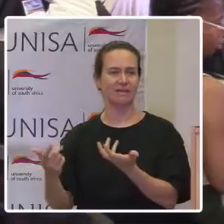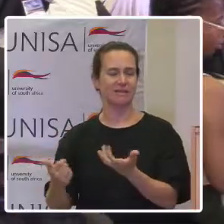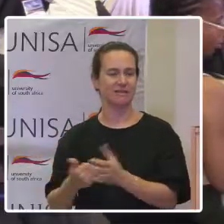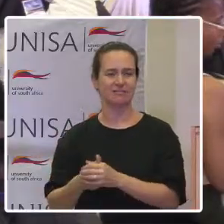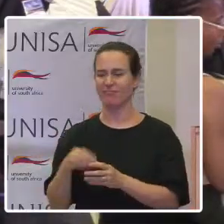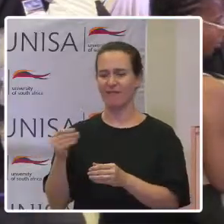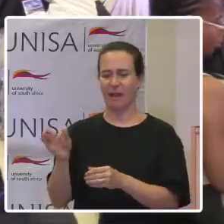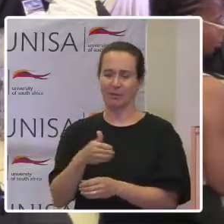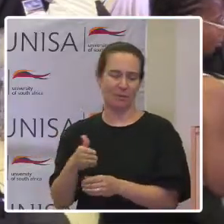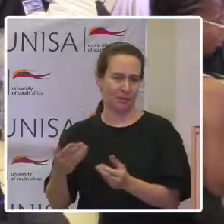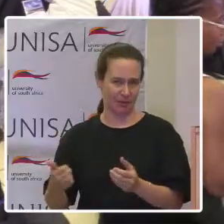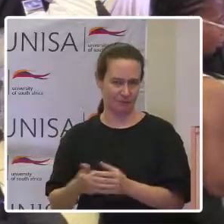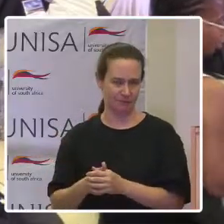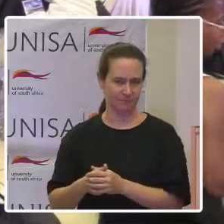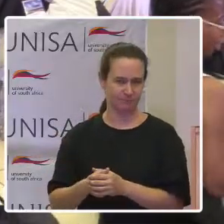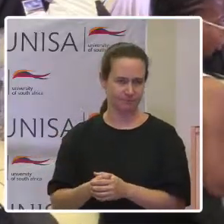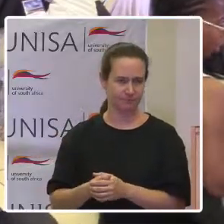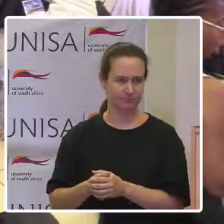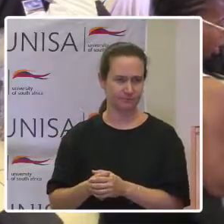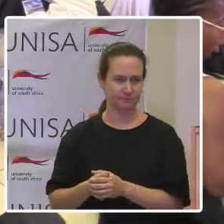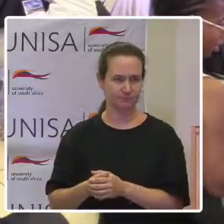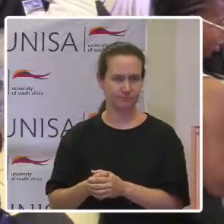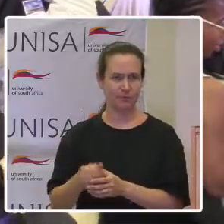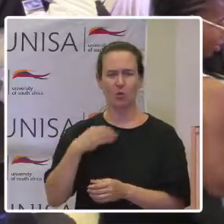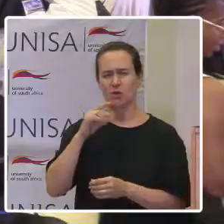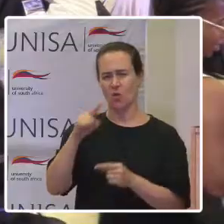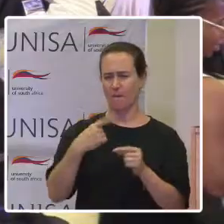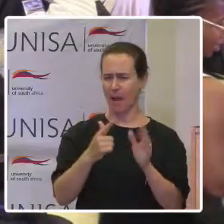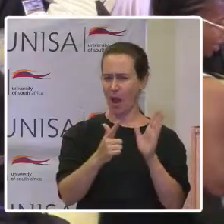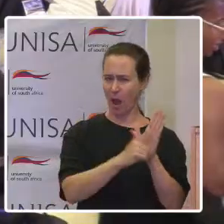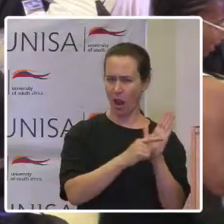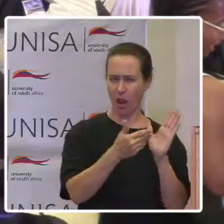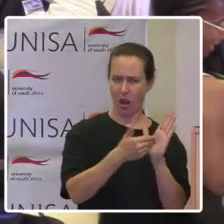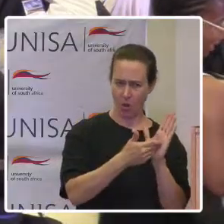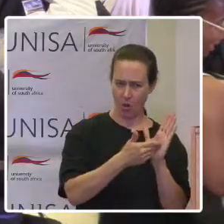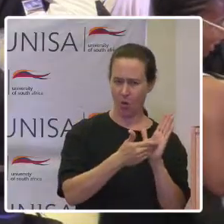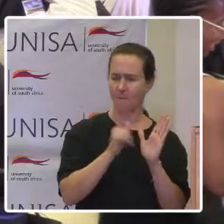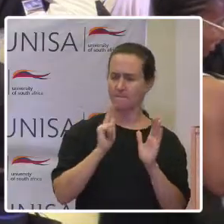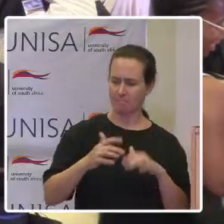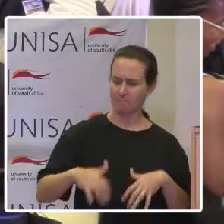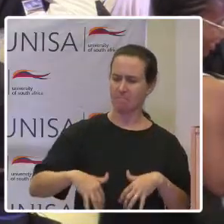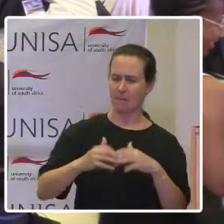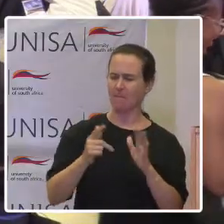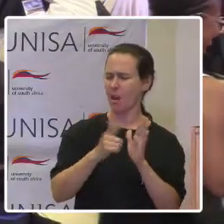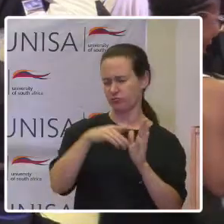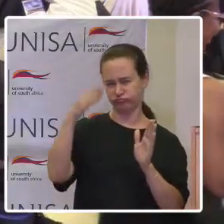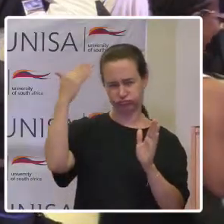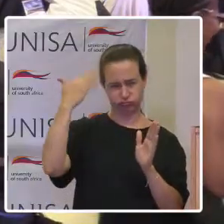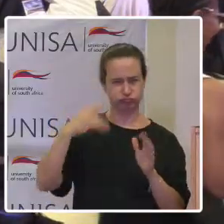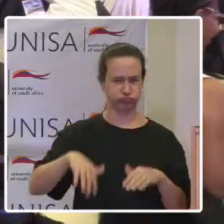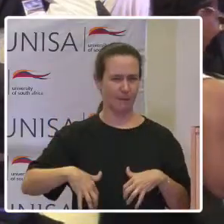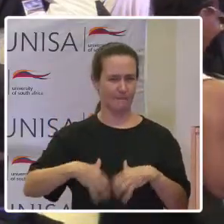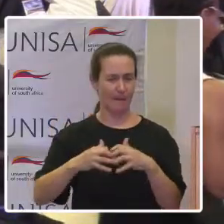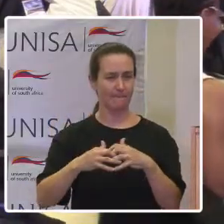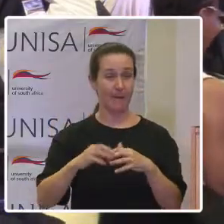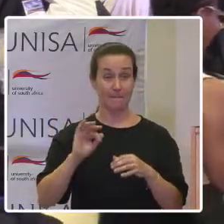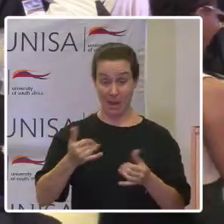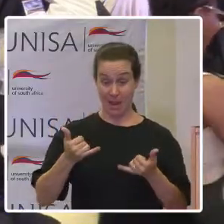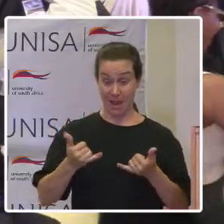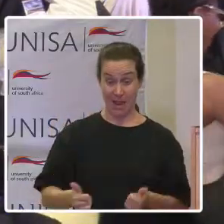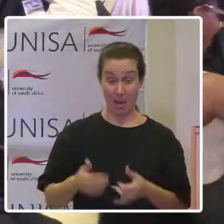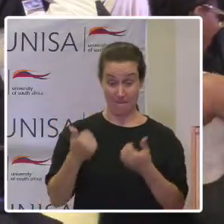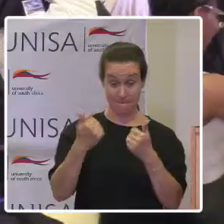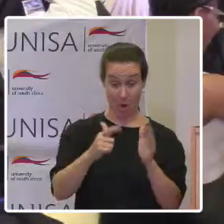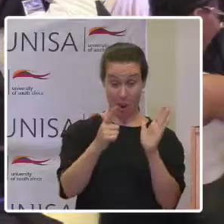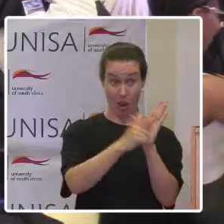versa. We talk about the laws that were implemented a long time ago, but till this day, those laws have